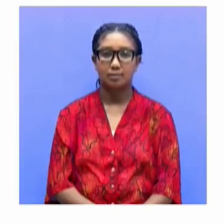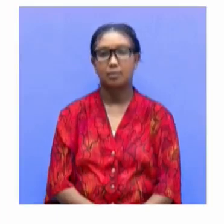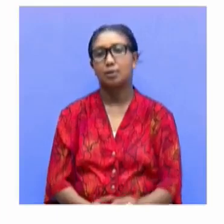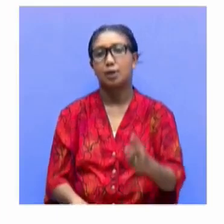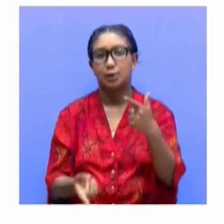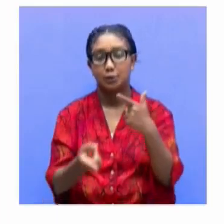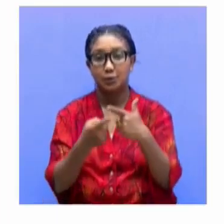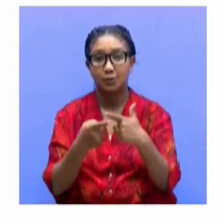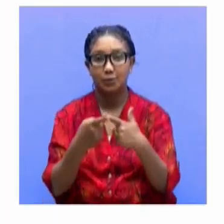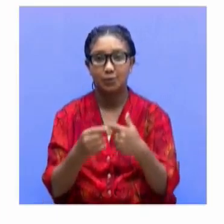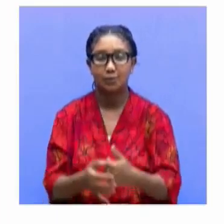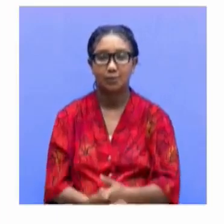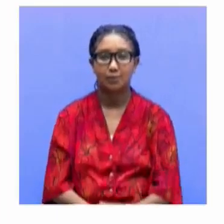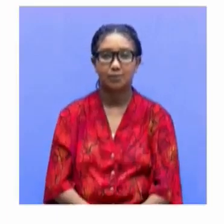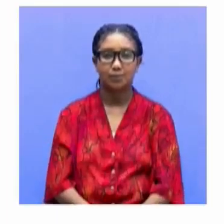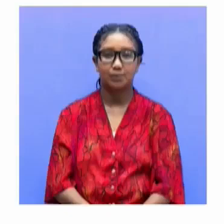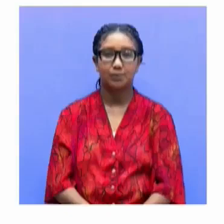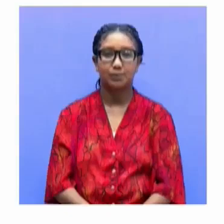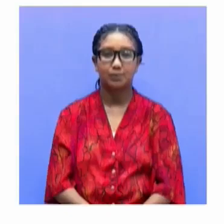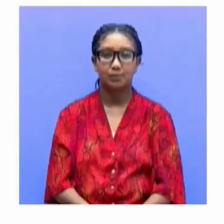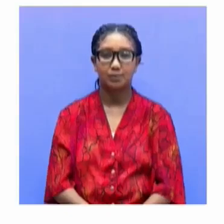2,